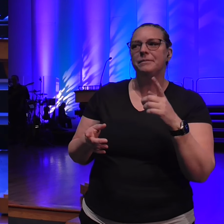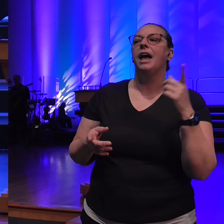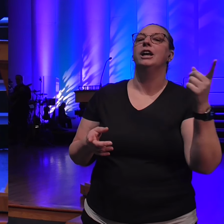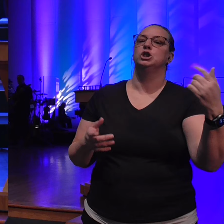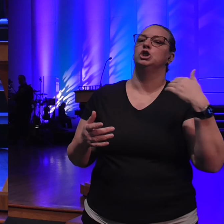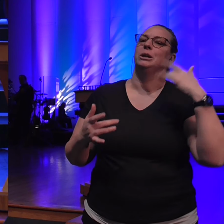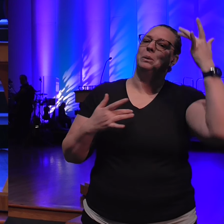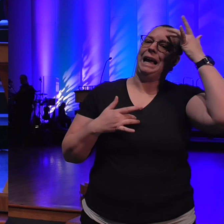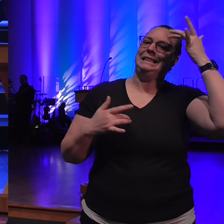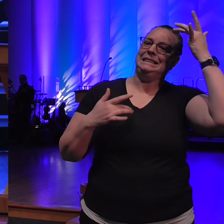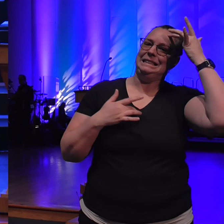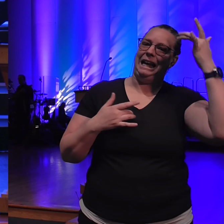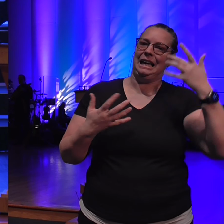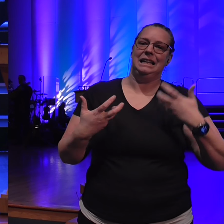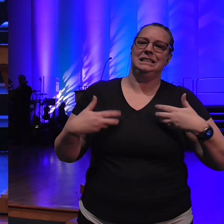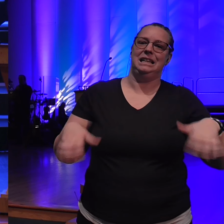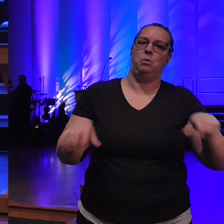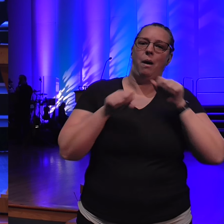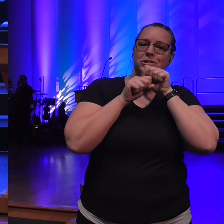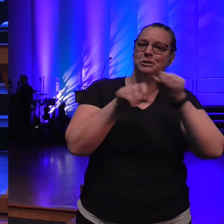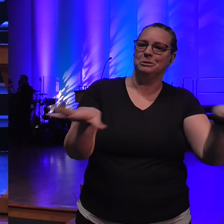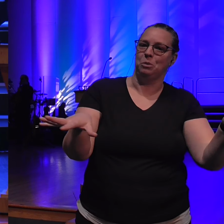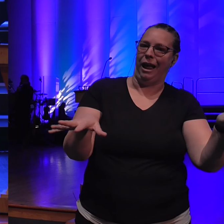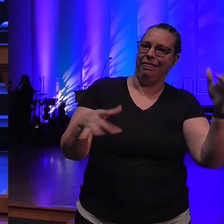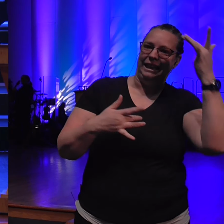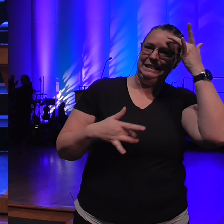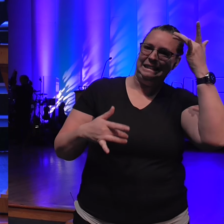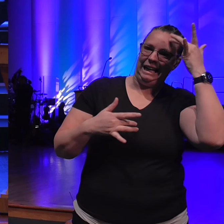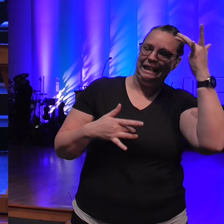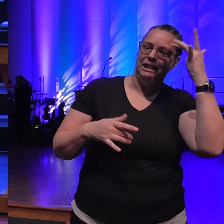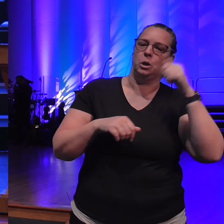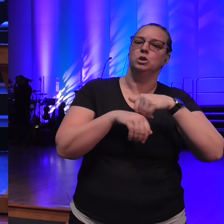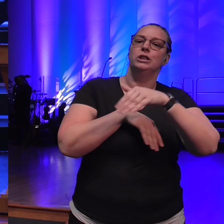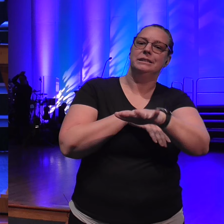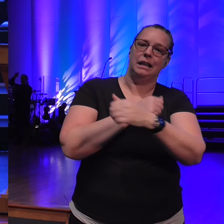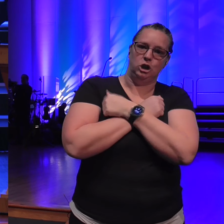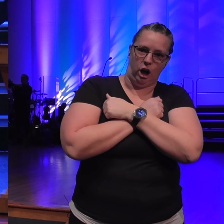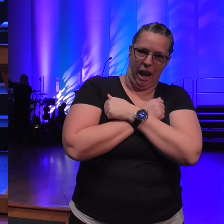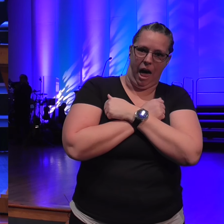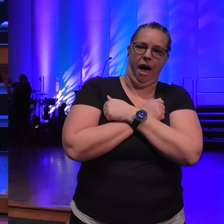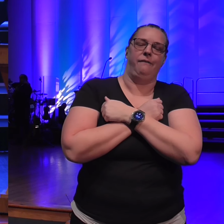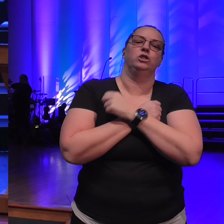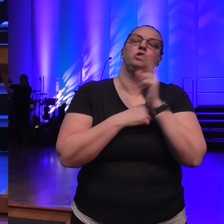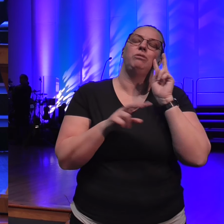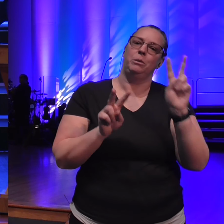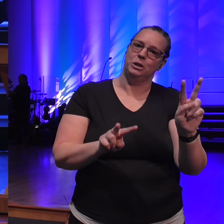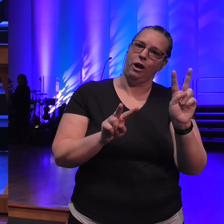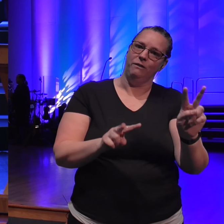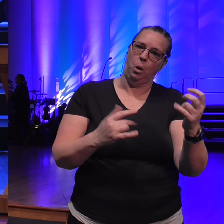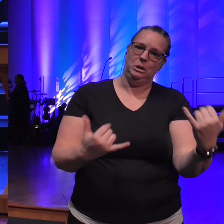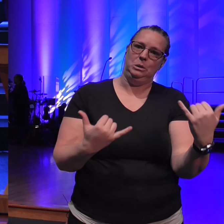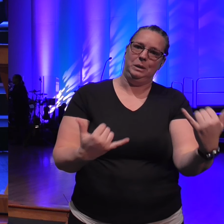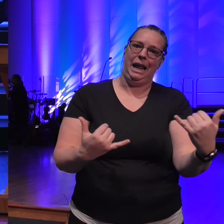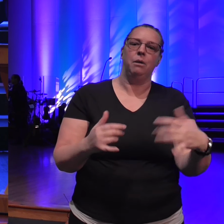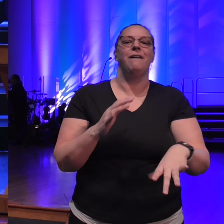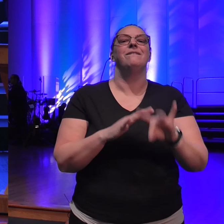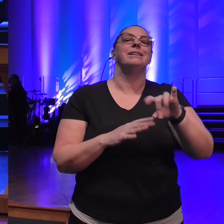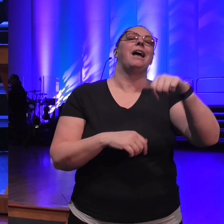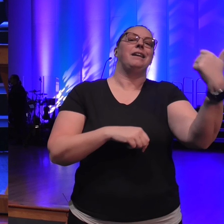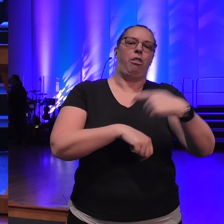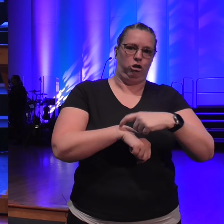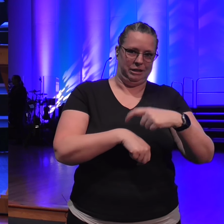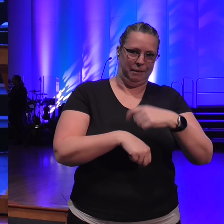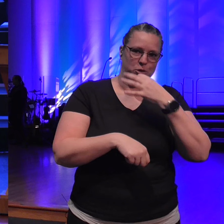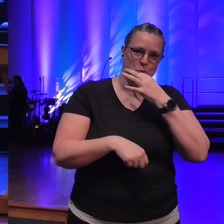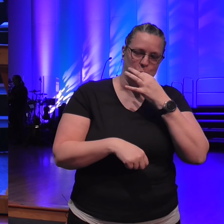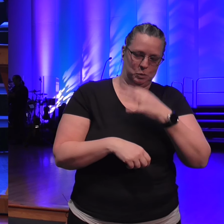and did not want to share it with you. And so she sends her love. She very much was looking forward to sharing with you today. So we'll find another time for her to do that